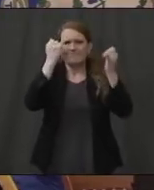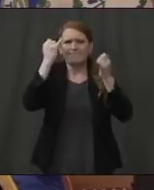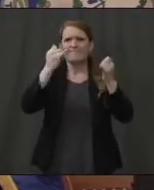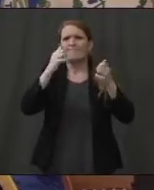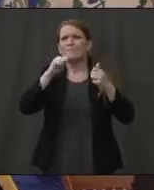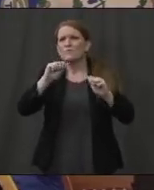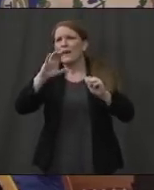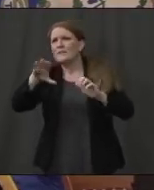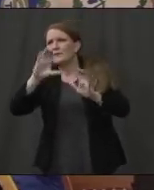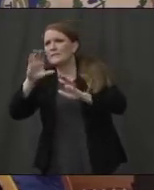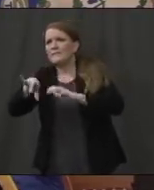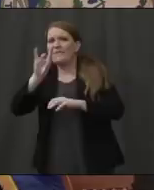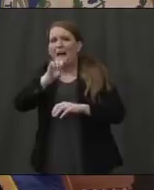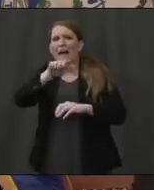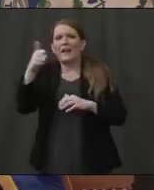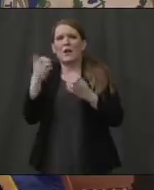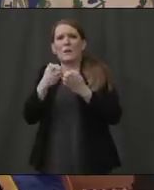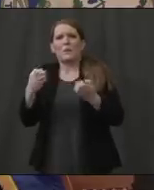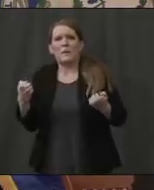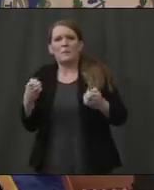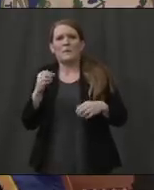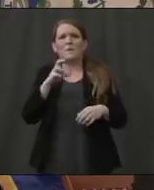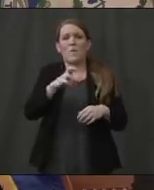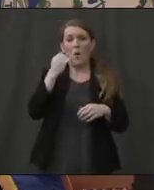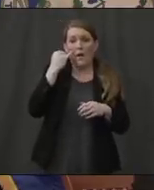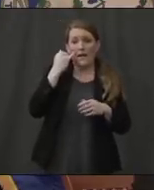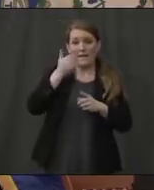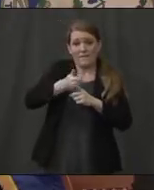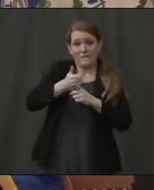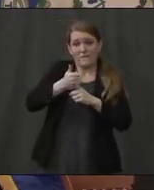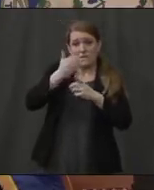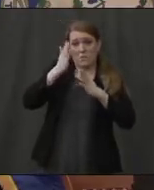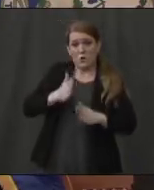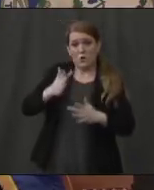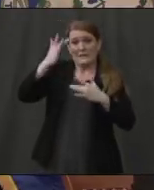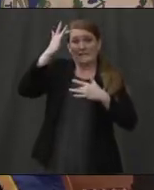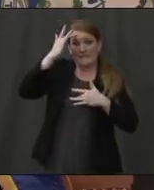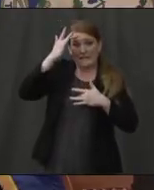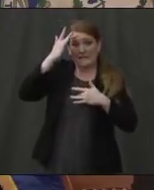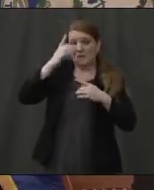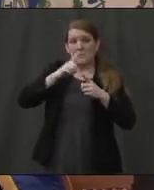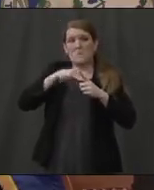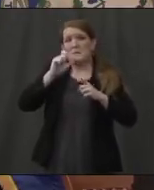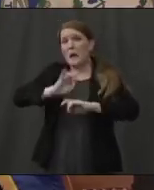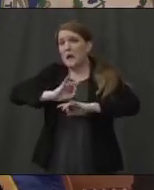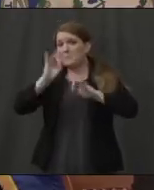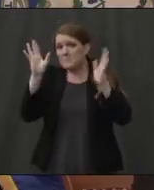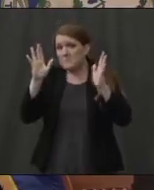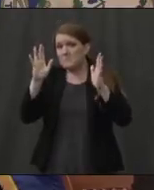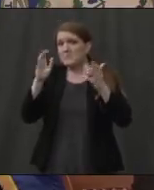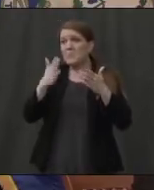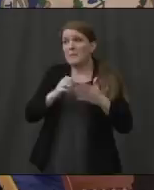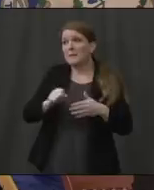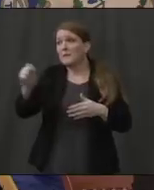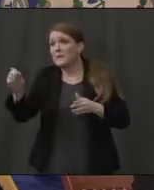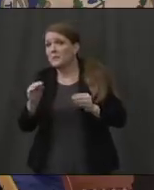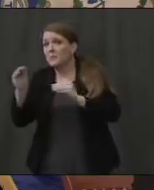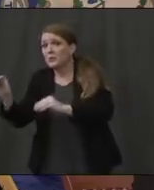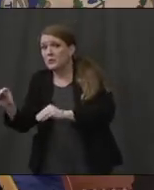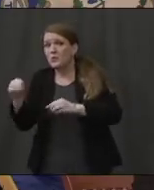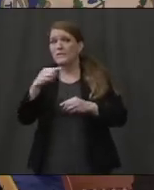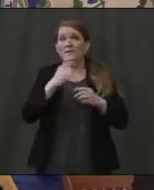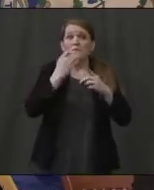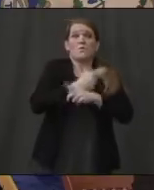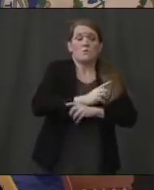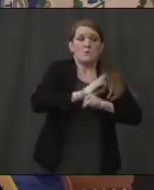allow patients who aren't acutely ill to make way for patients who are. We're going to be collaborating the same way